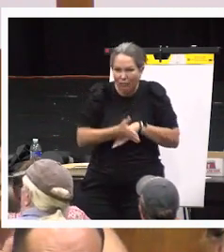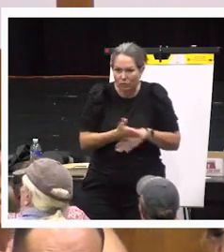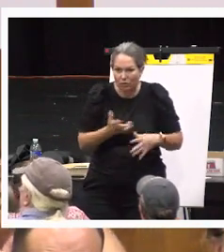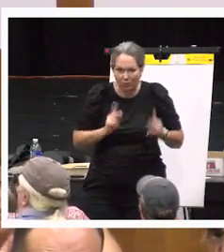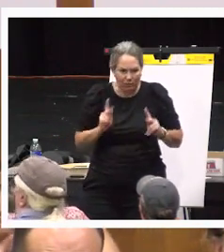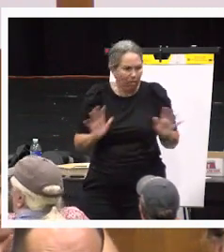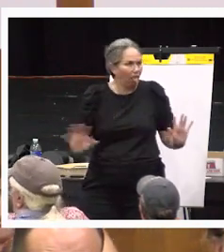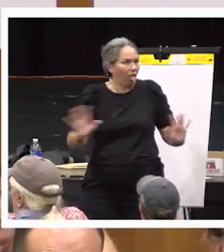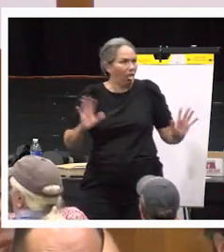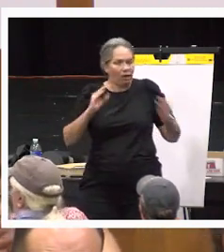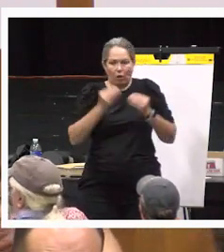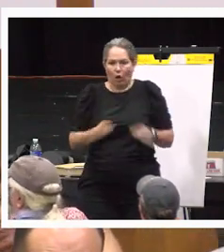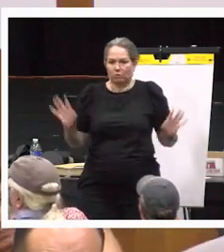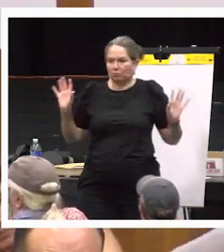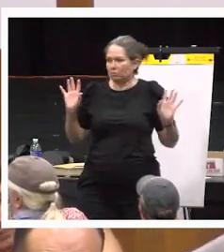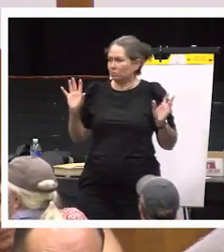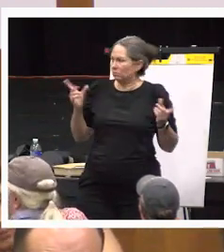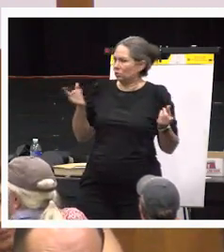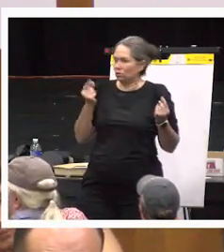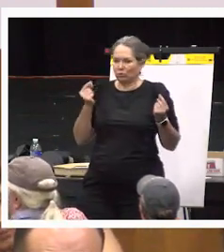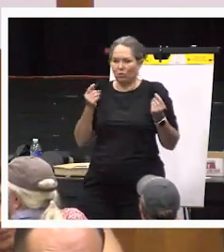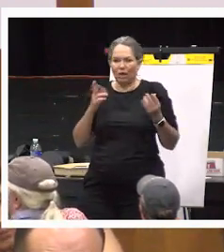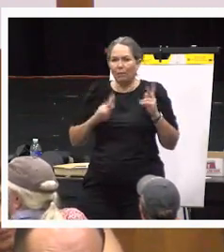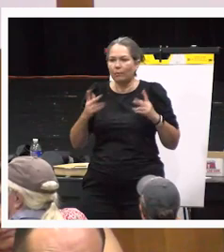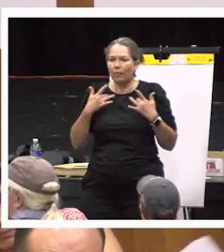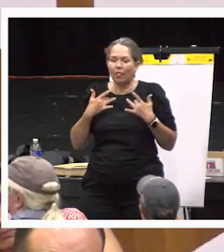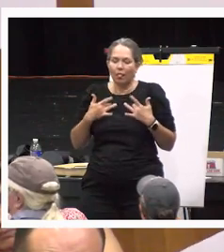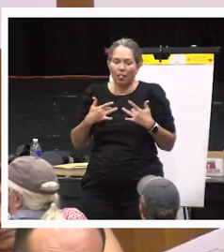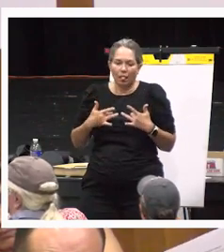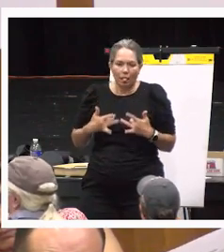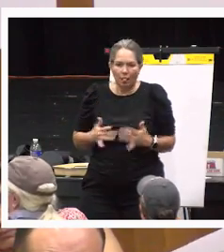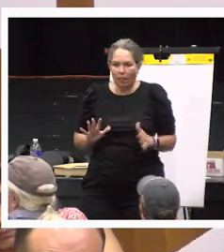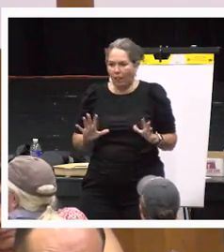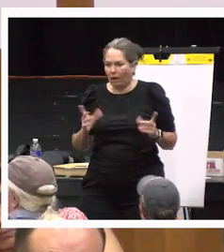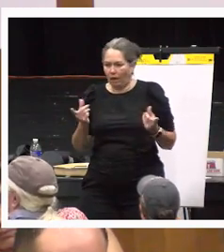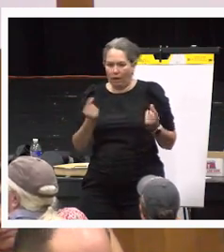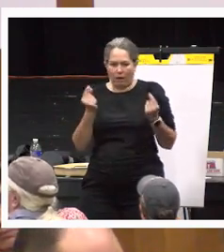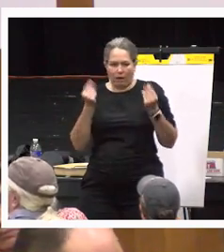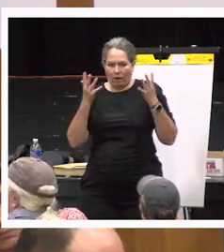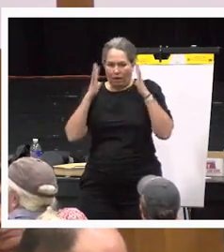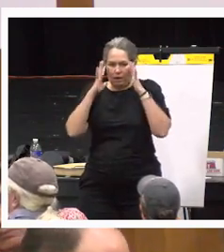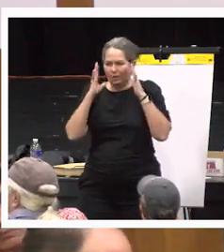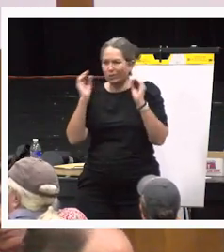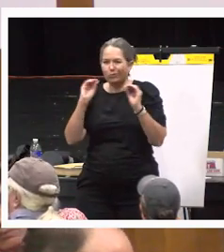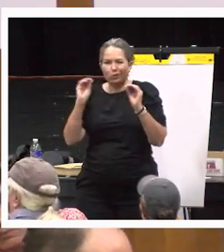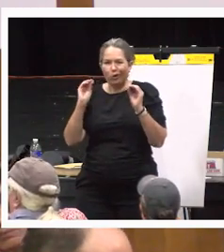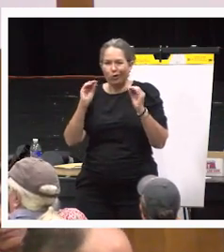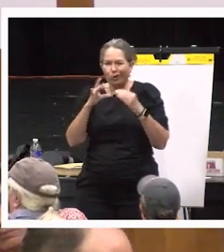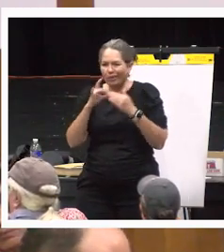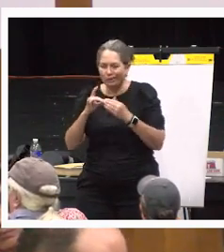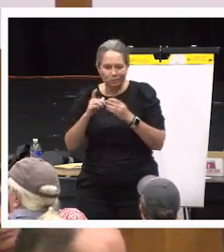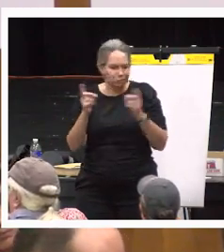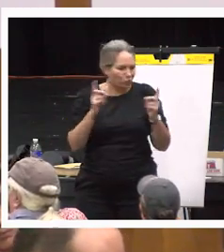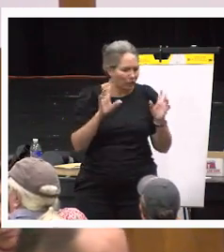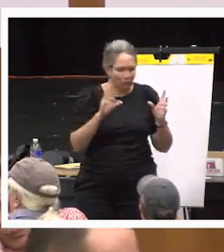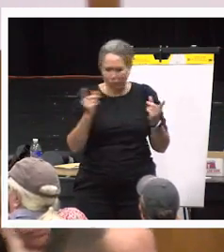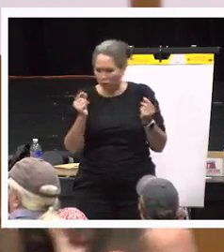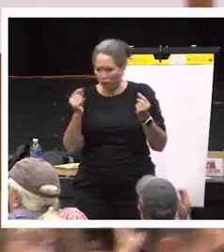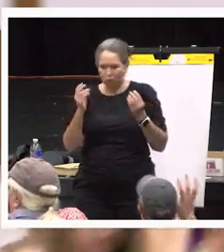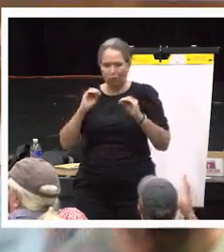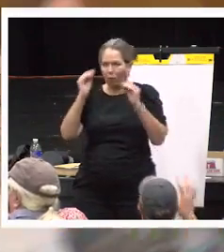were people that were just in despair and there was no direction for them. Thank you so